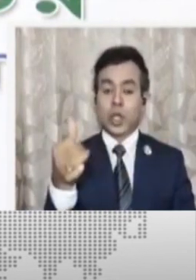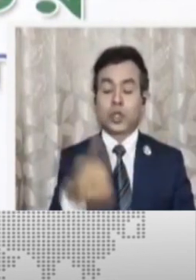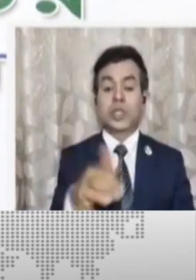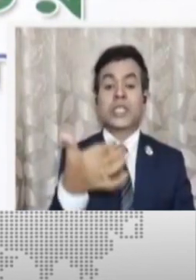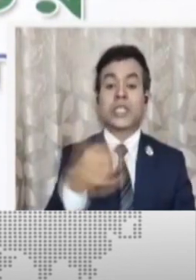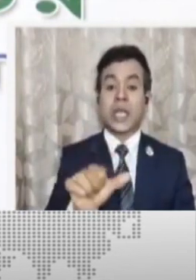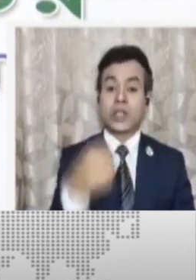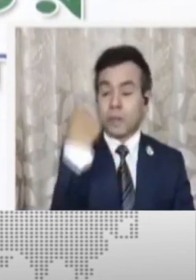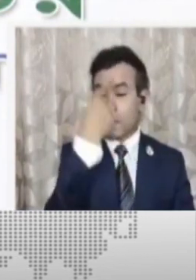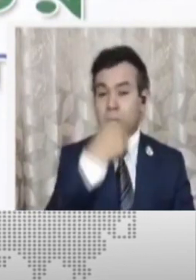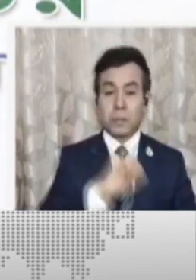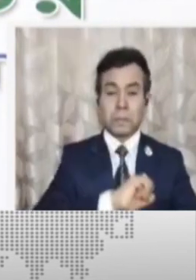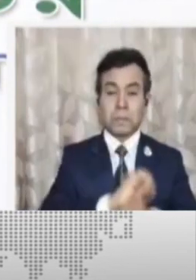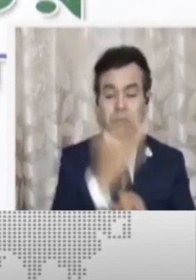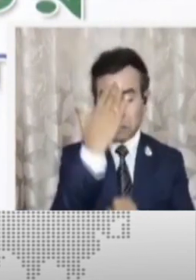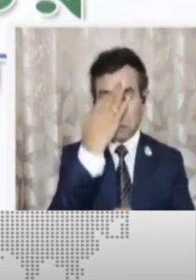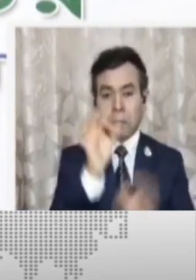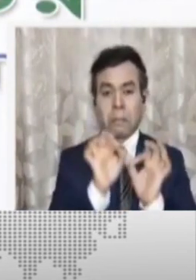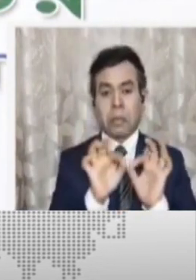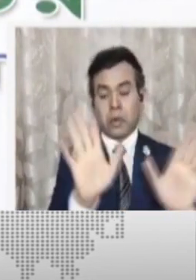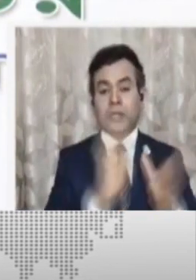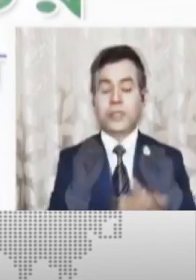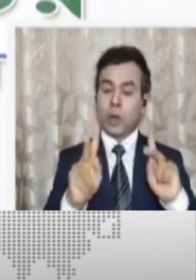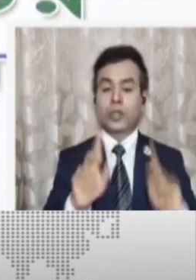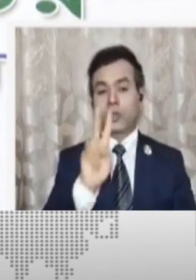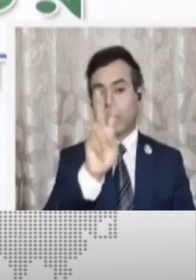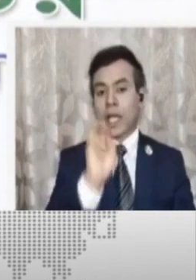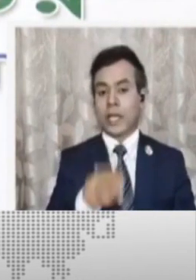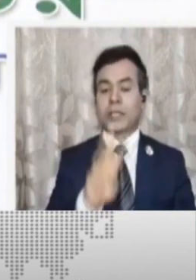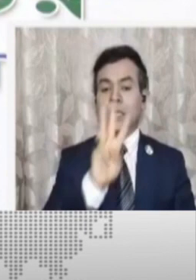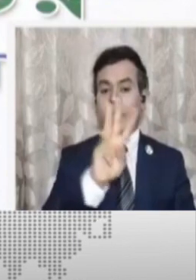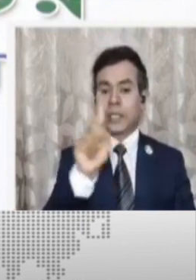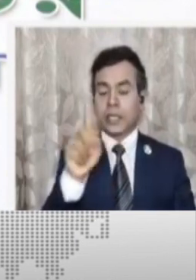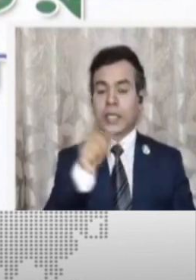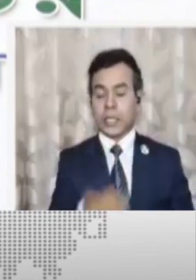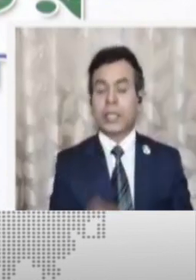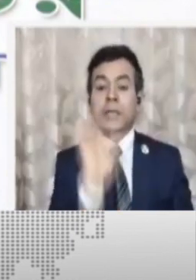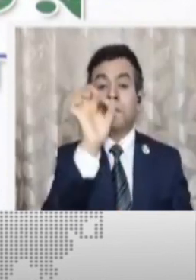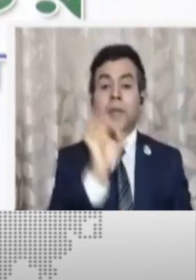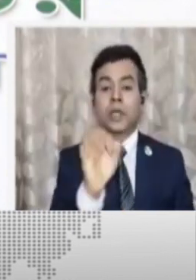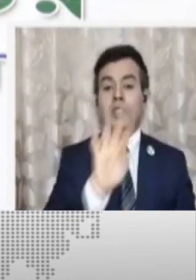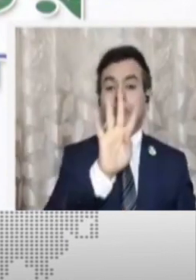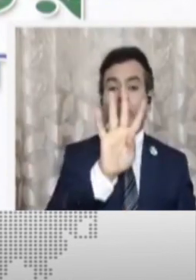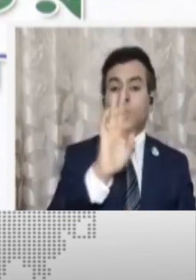3,462 have been tested positive in last 24 hours. With these,